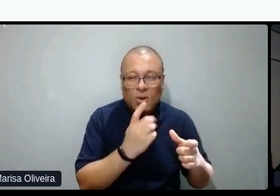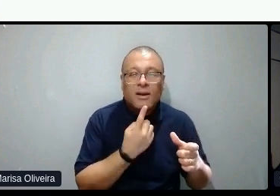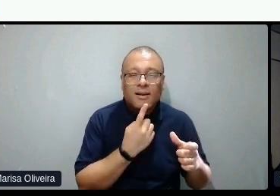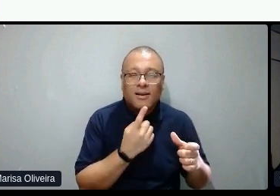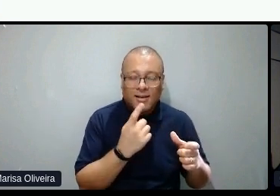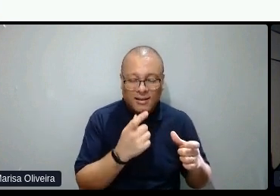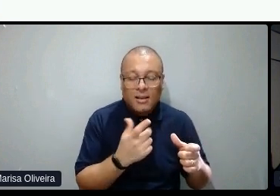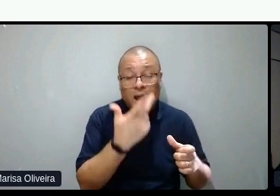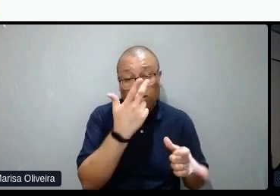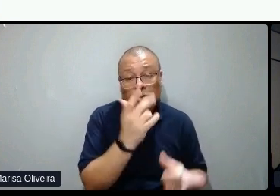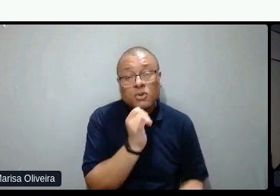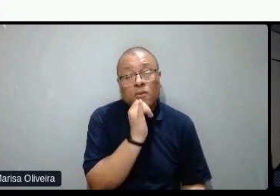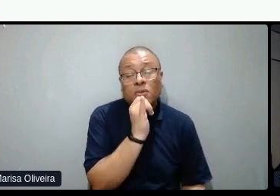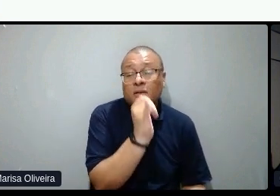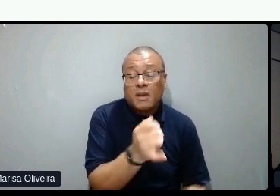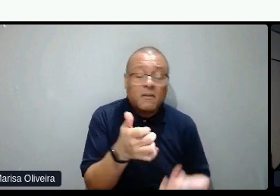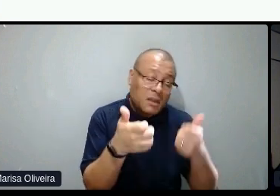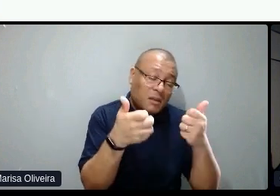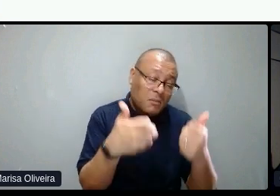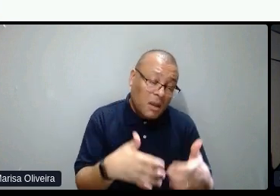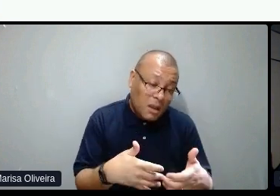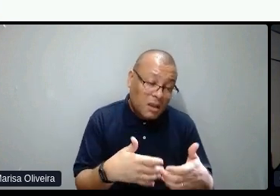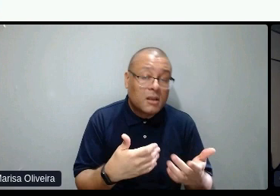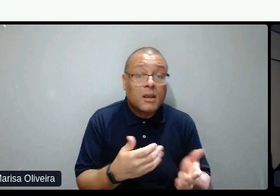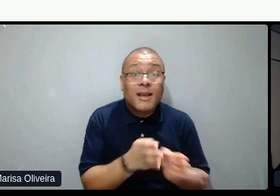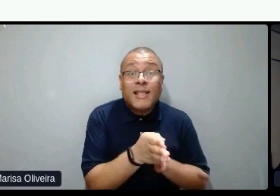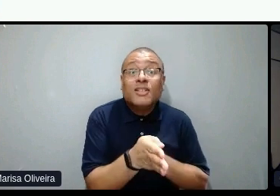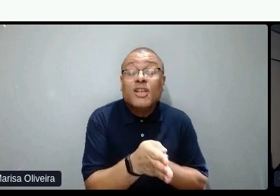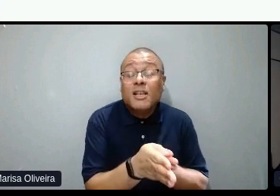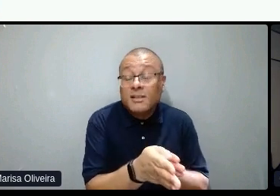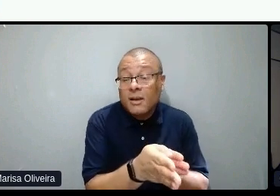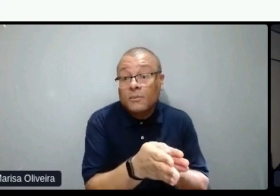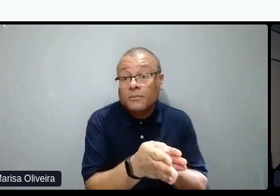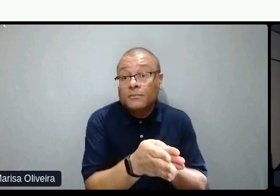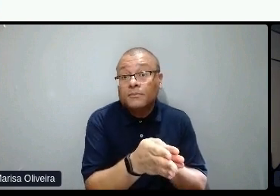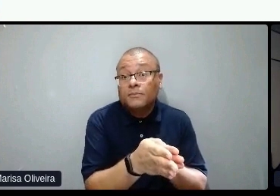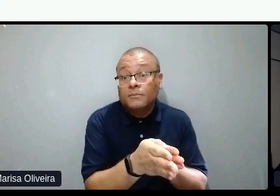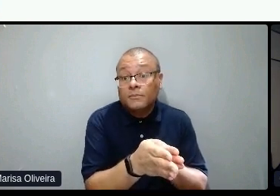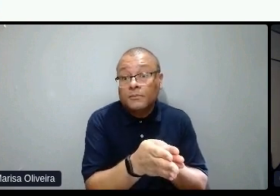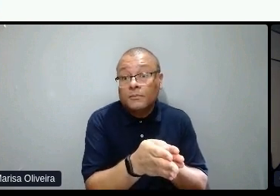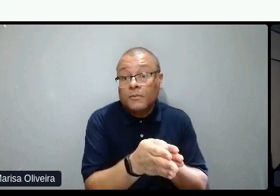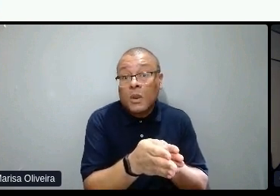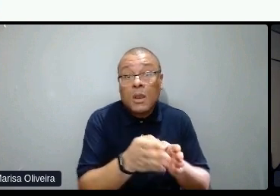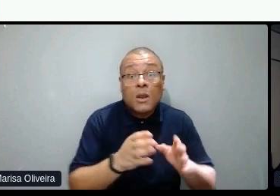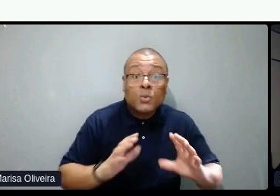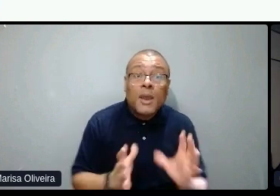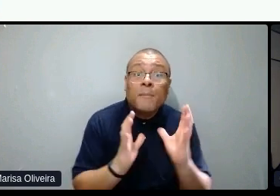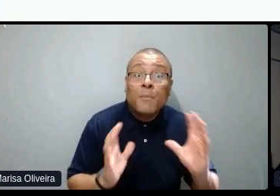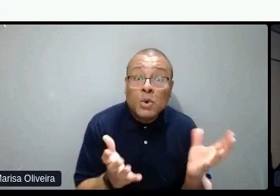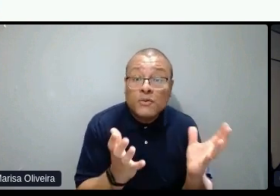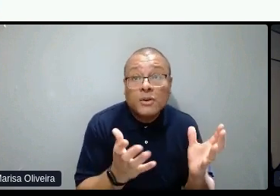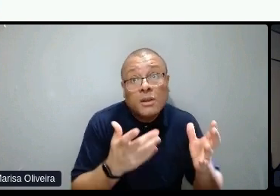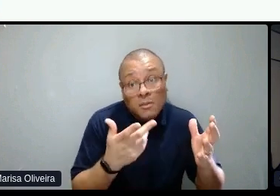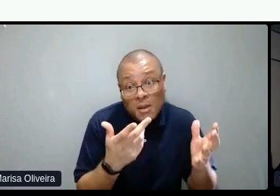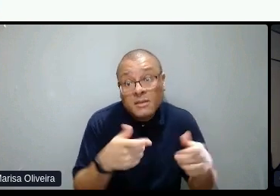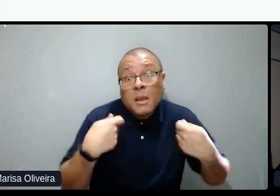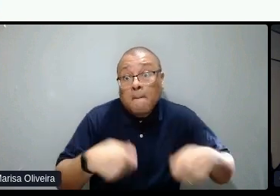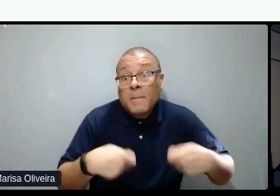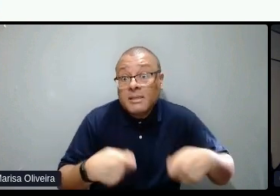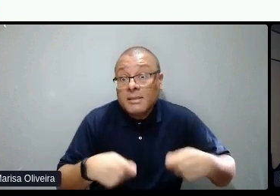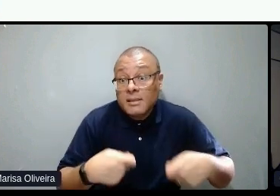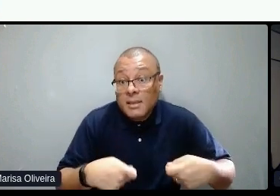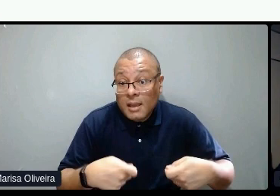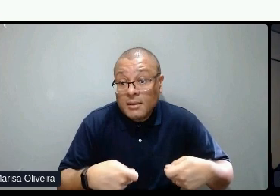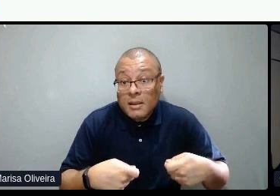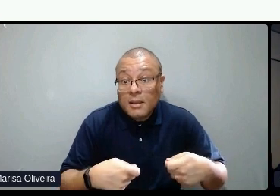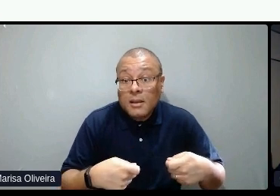telling people what to do, being very directive. That is not good for motivation. But on the other hand, if we go to the pink